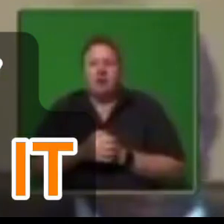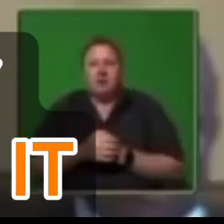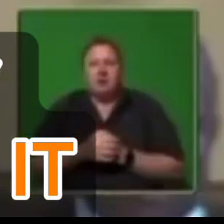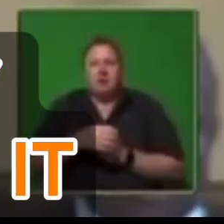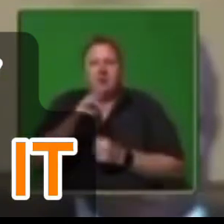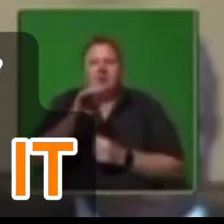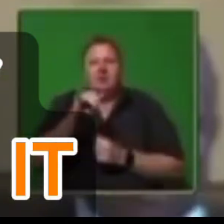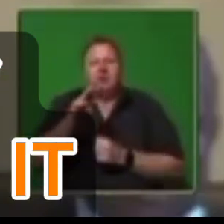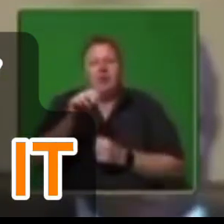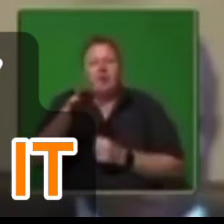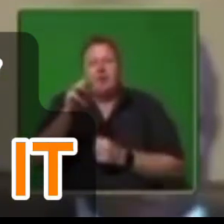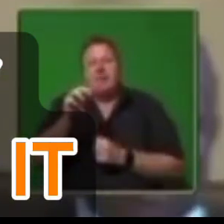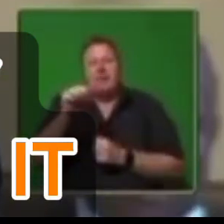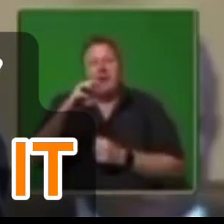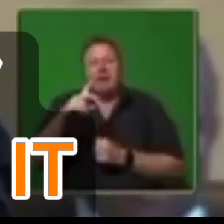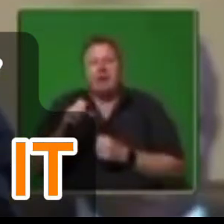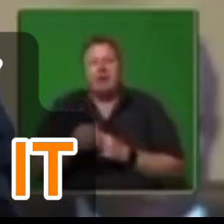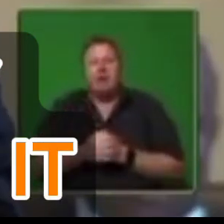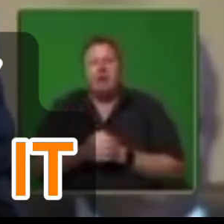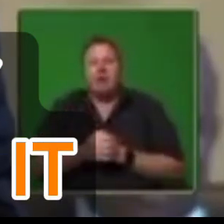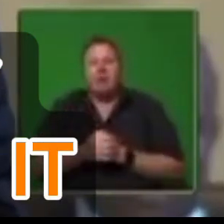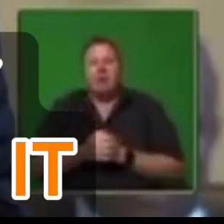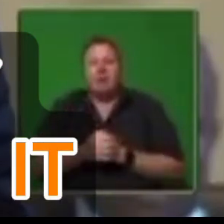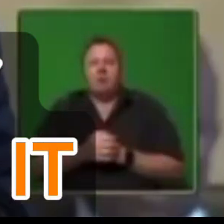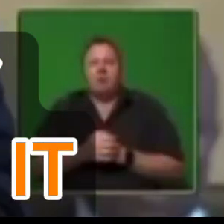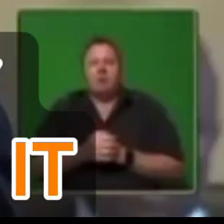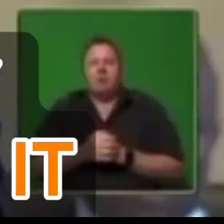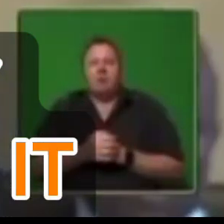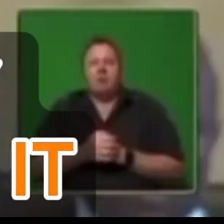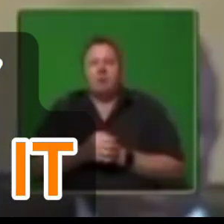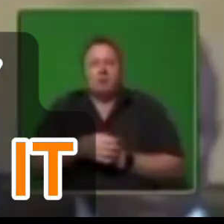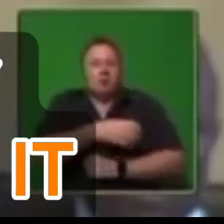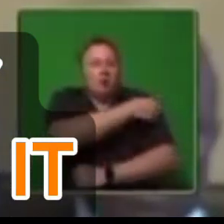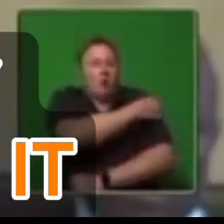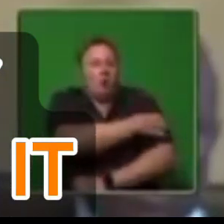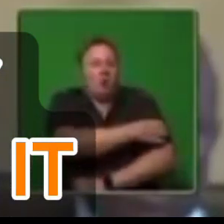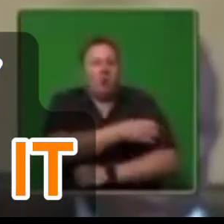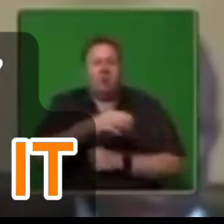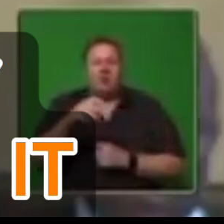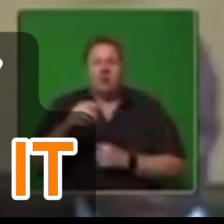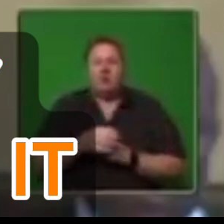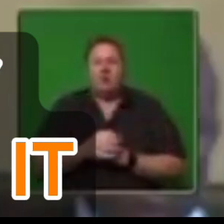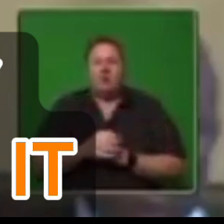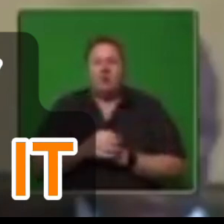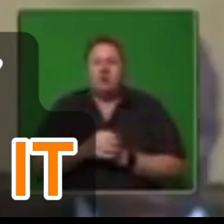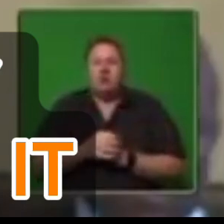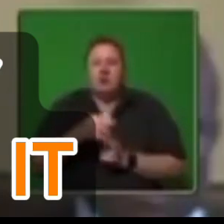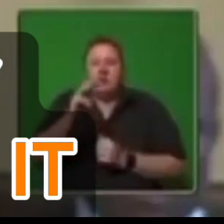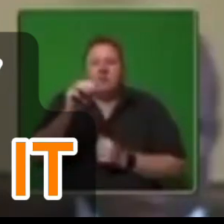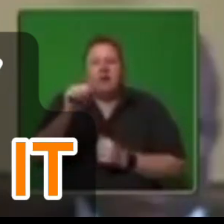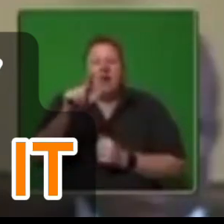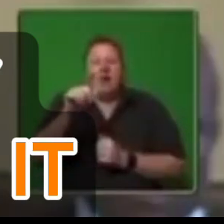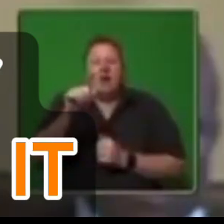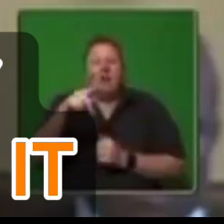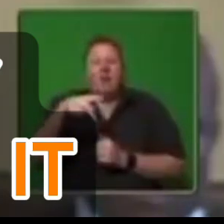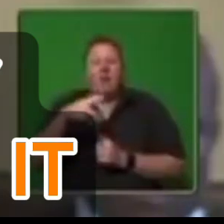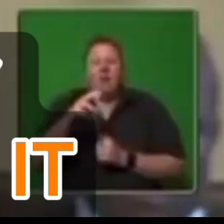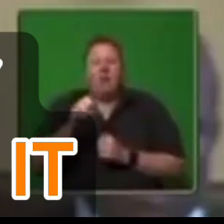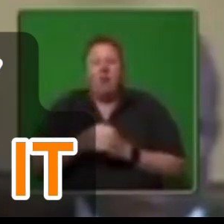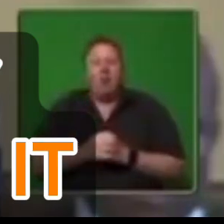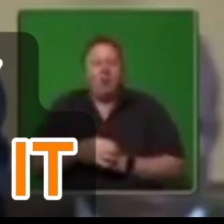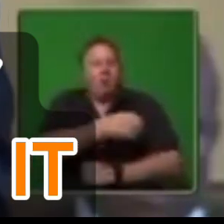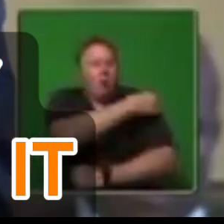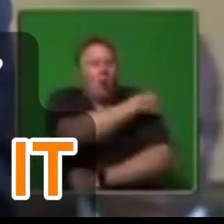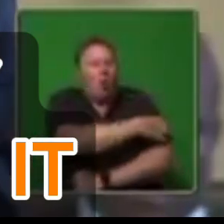Itumeleng McDonald Mureo, Lance Corporal Zeke Moffat Molapo,